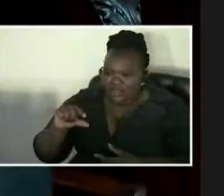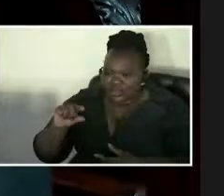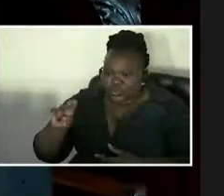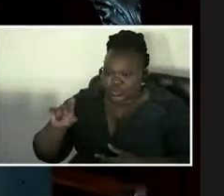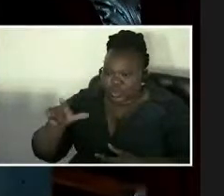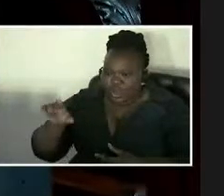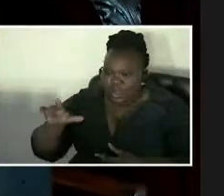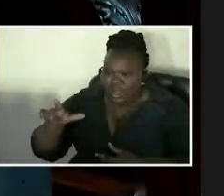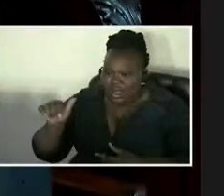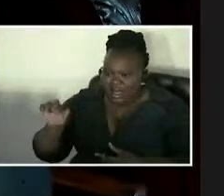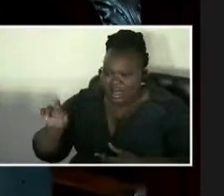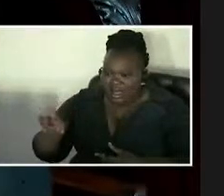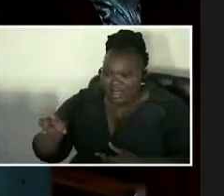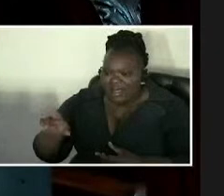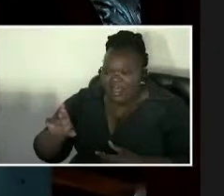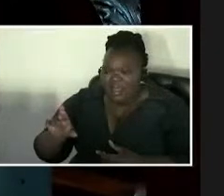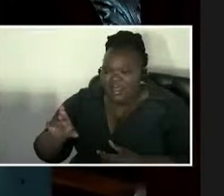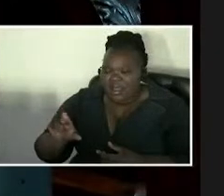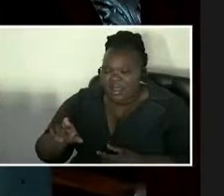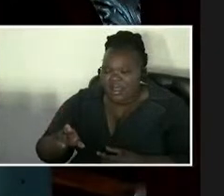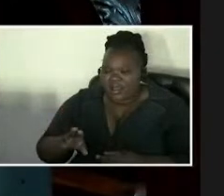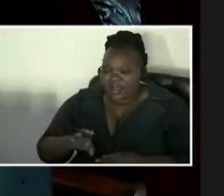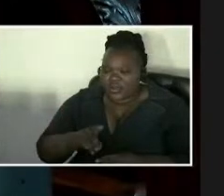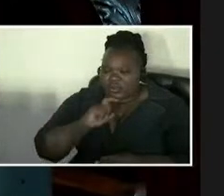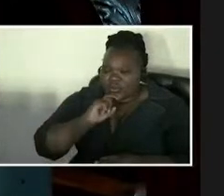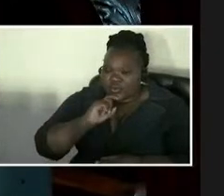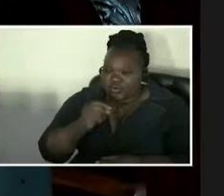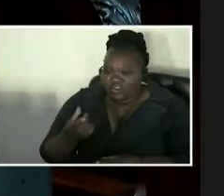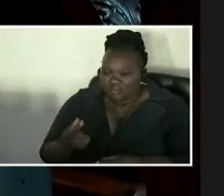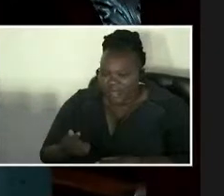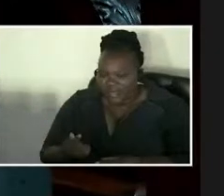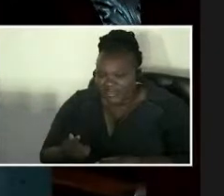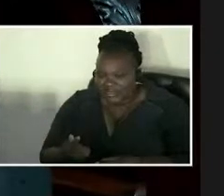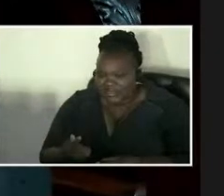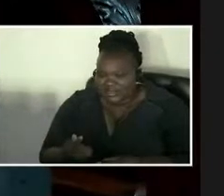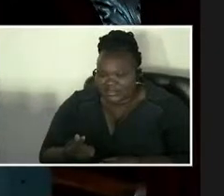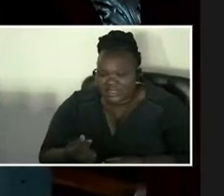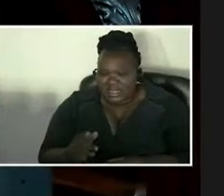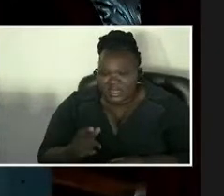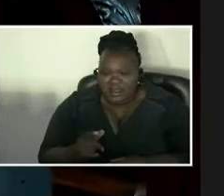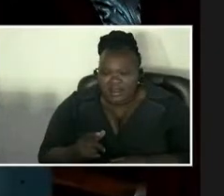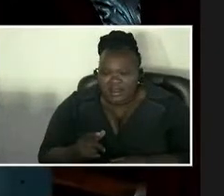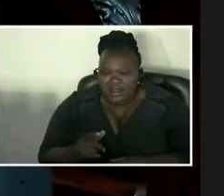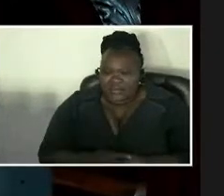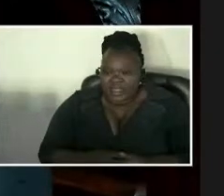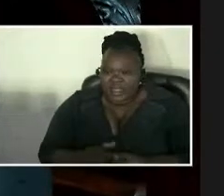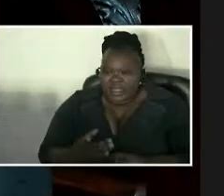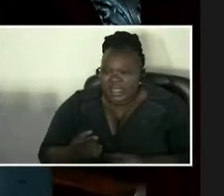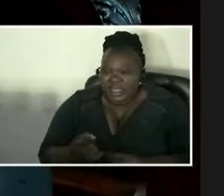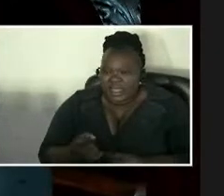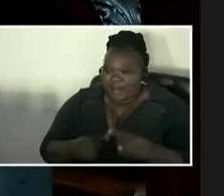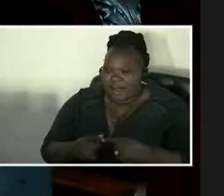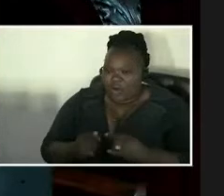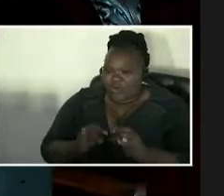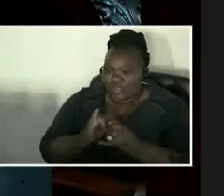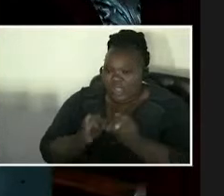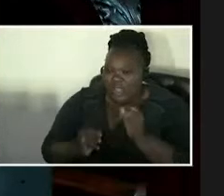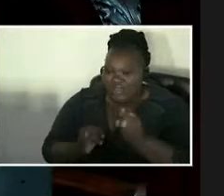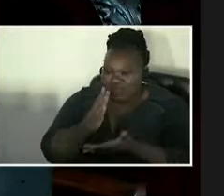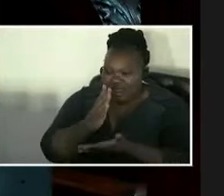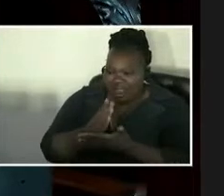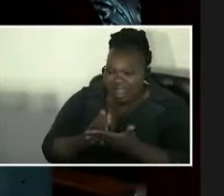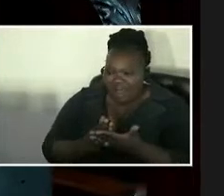contributors and one of the largest irregular expenditures in south africa sitting at 11 and a